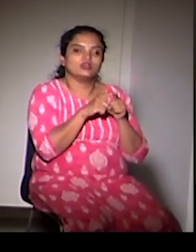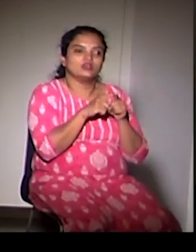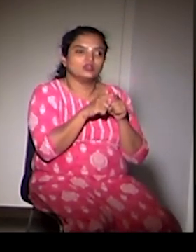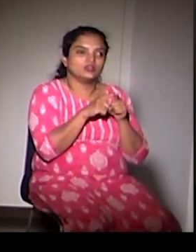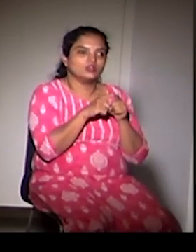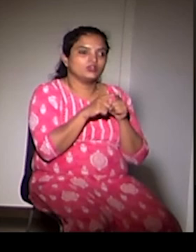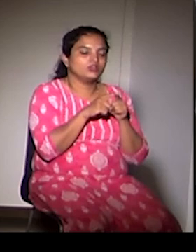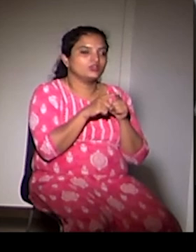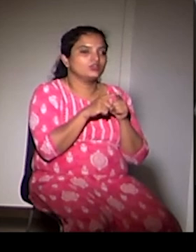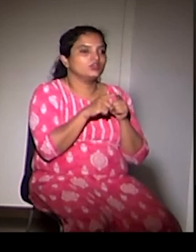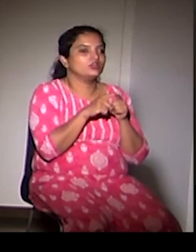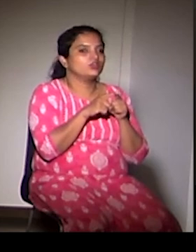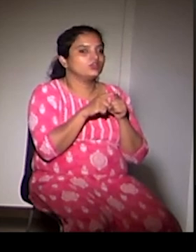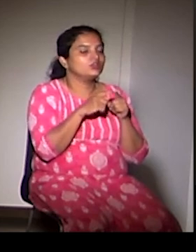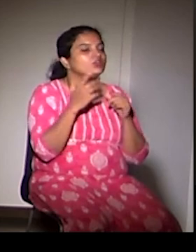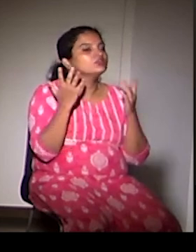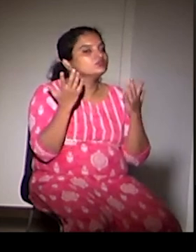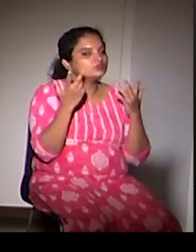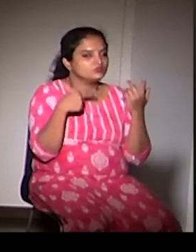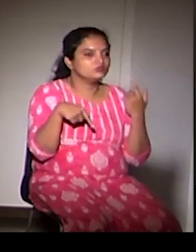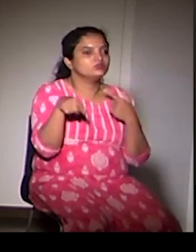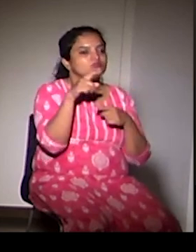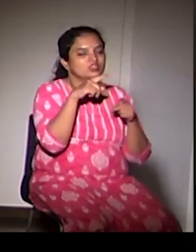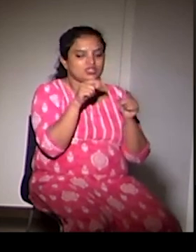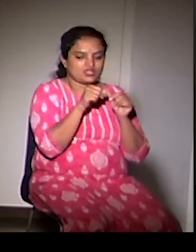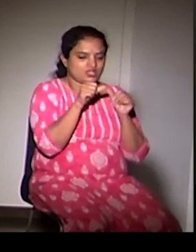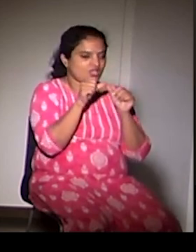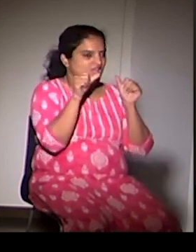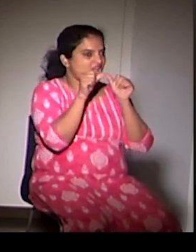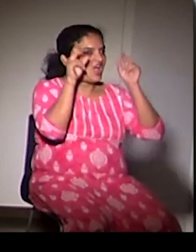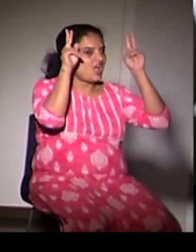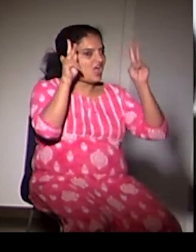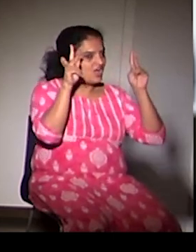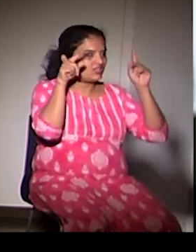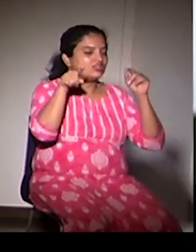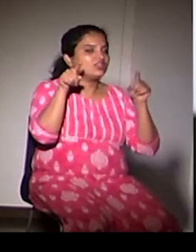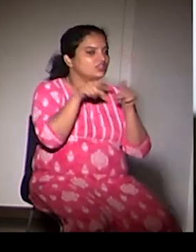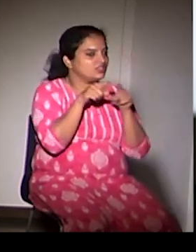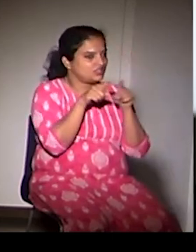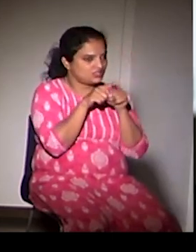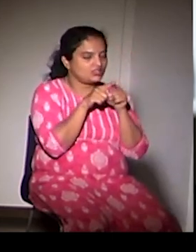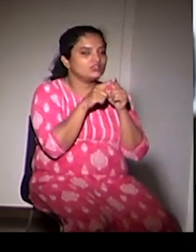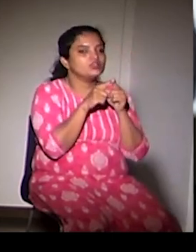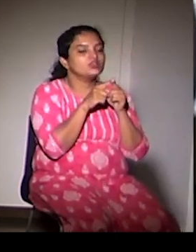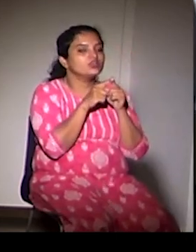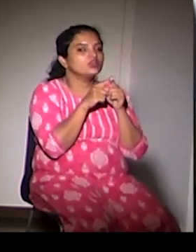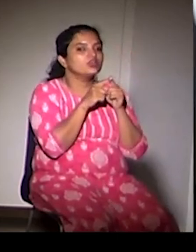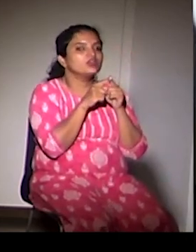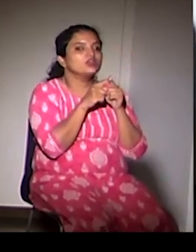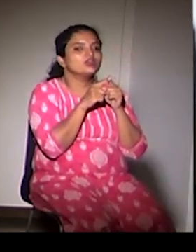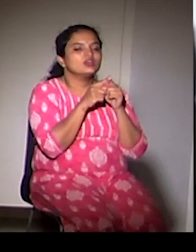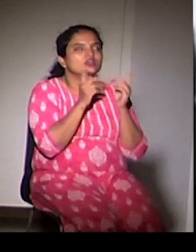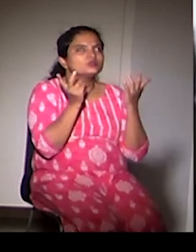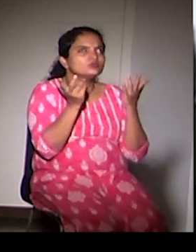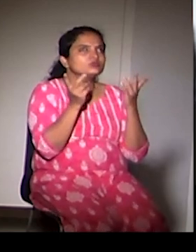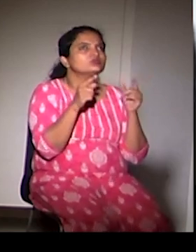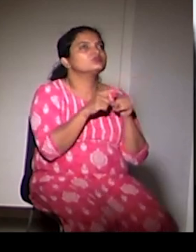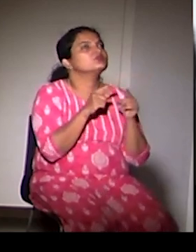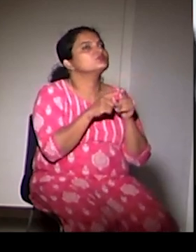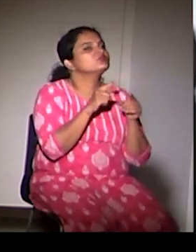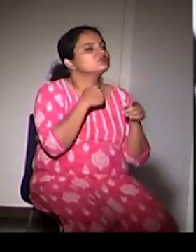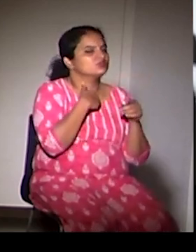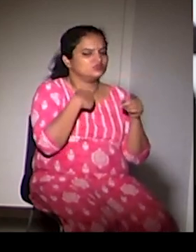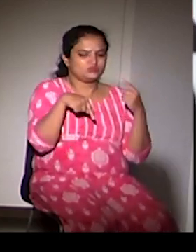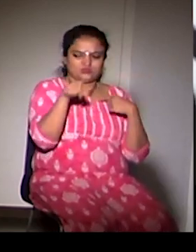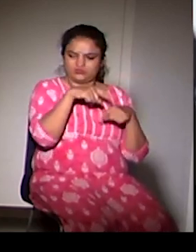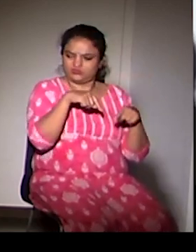outer gate to the fort at Agra from Akbar period. And we've got inlay. You